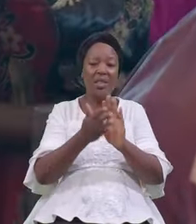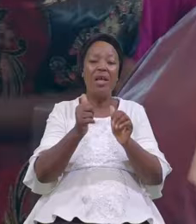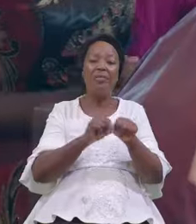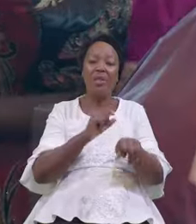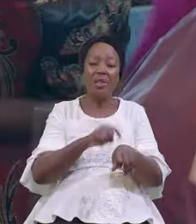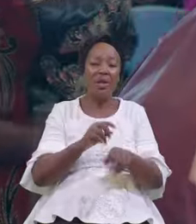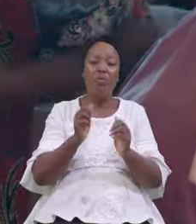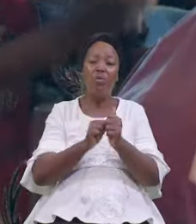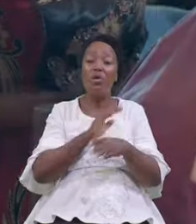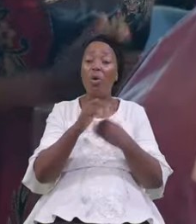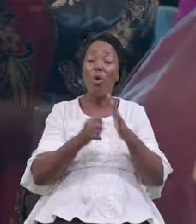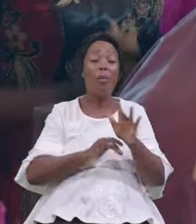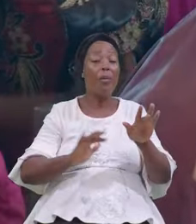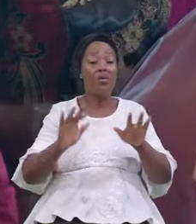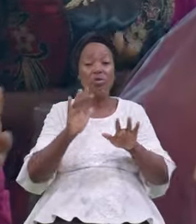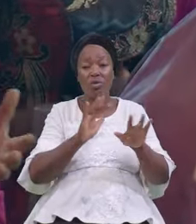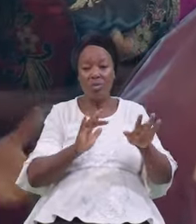passionately.